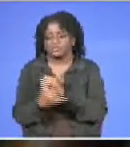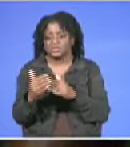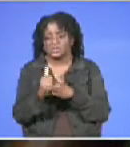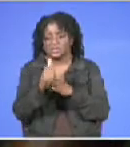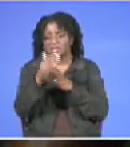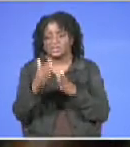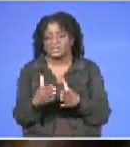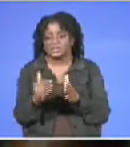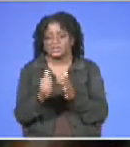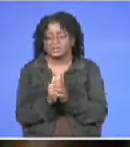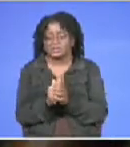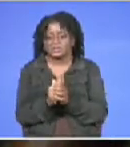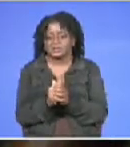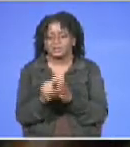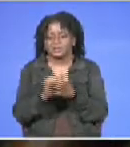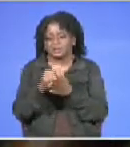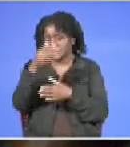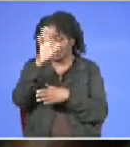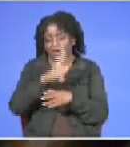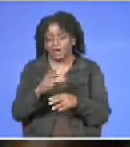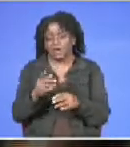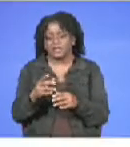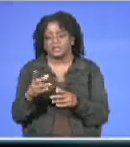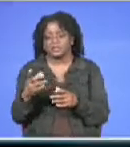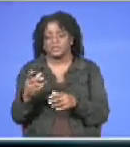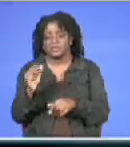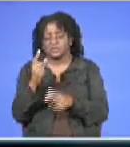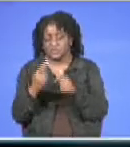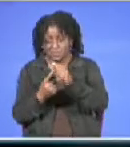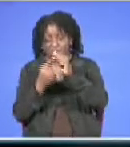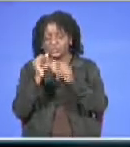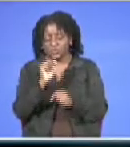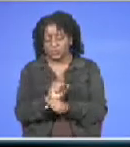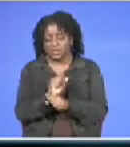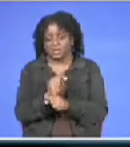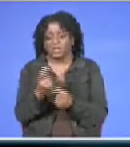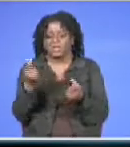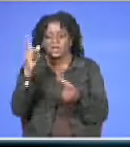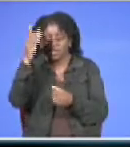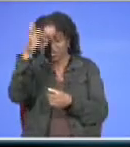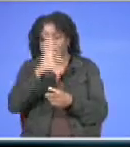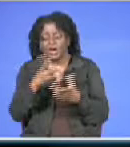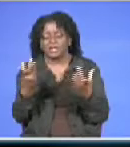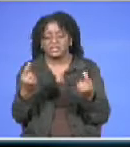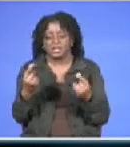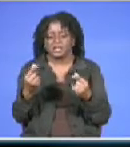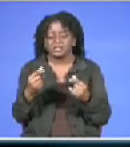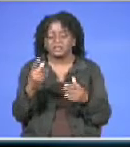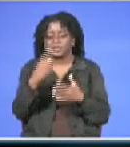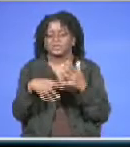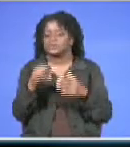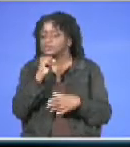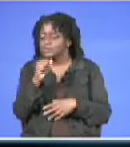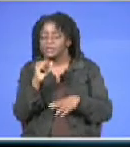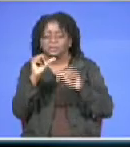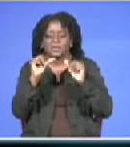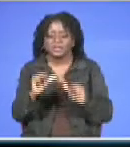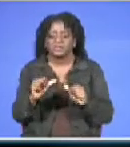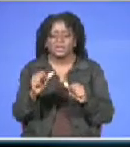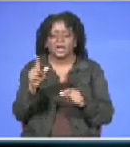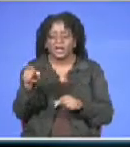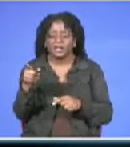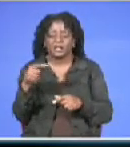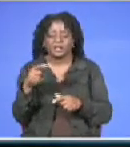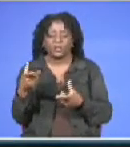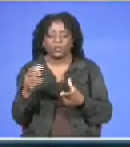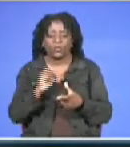God specializes in doing the impossible. I want to remind you that no matter how gifted